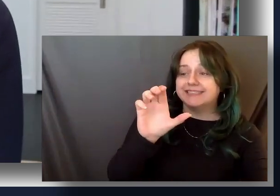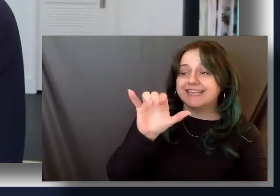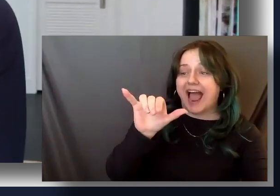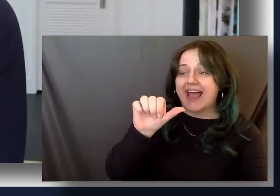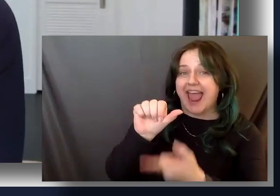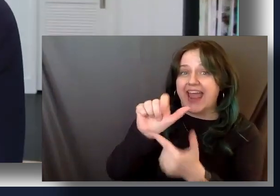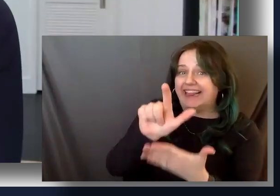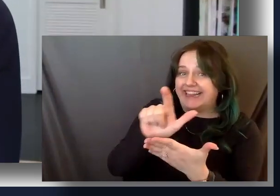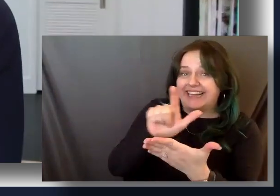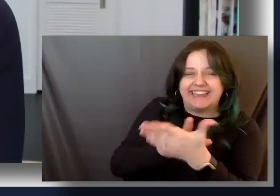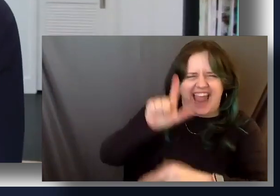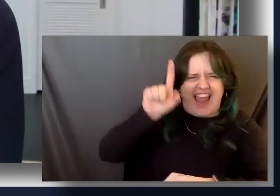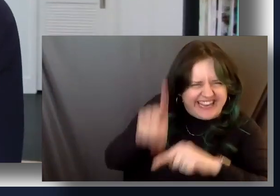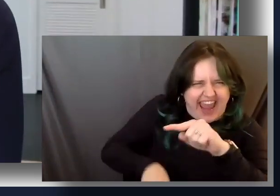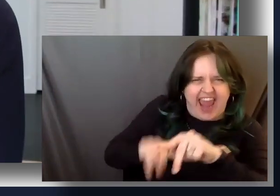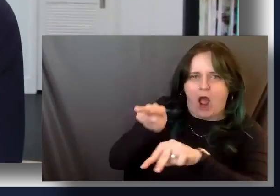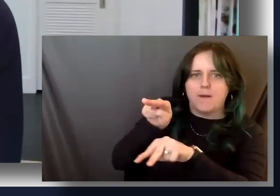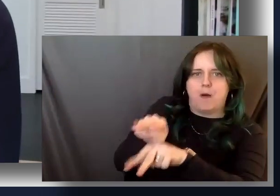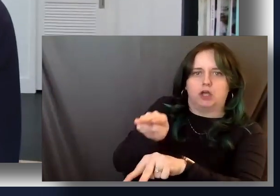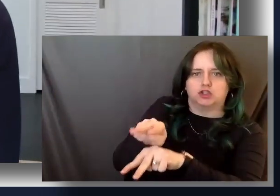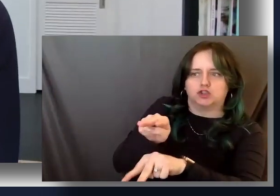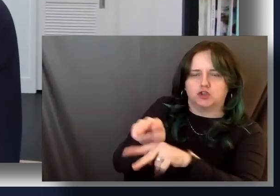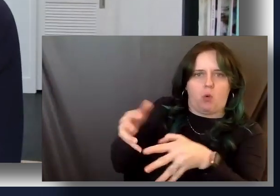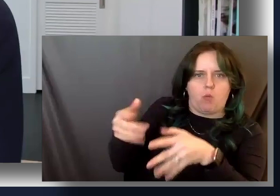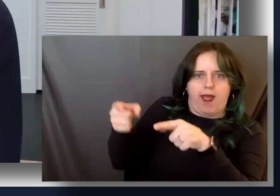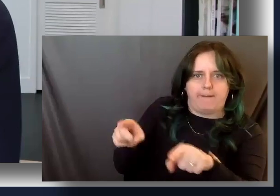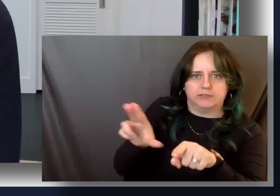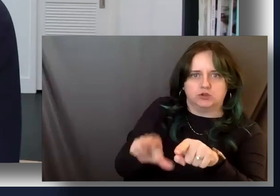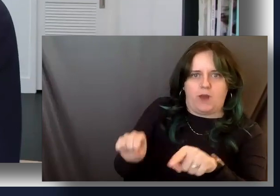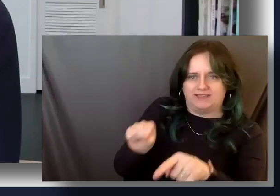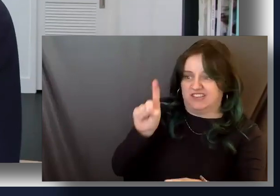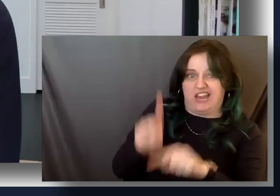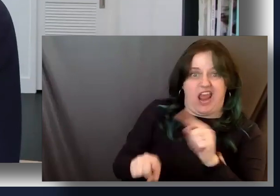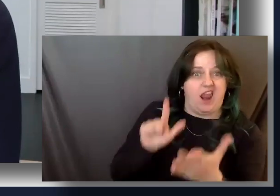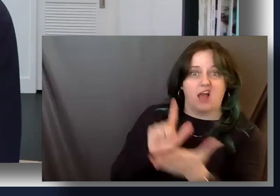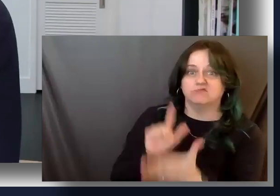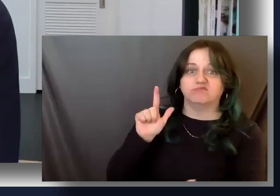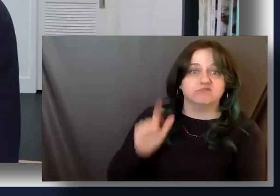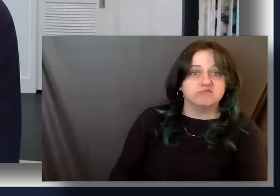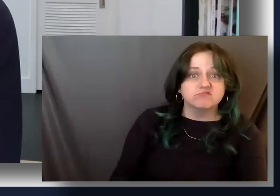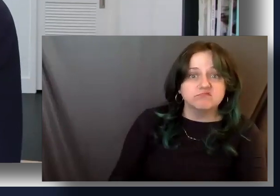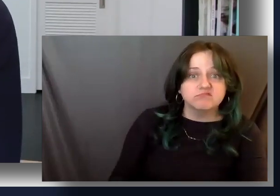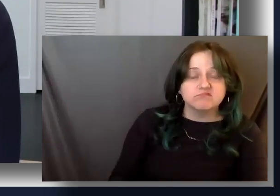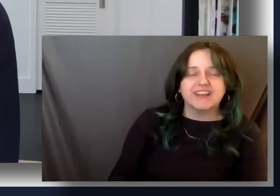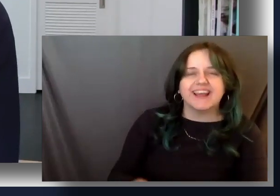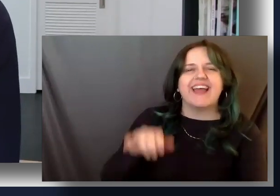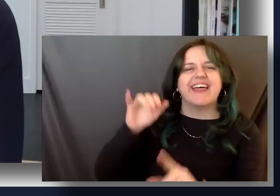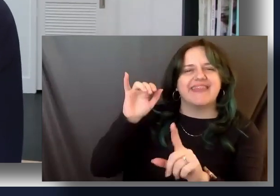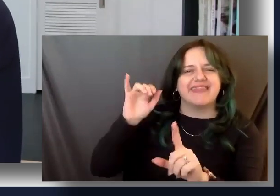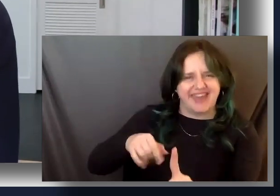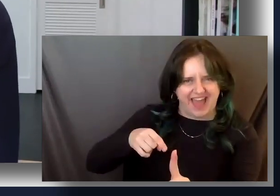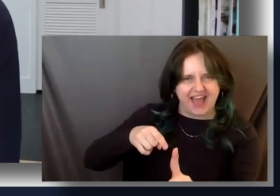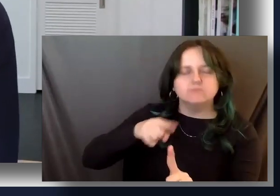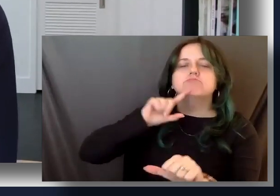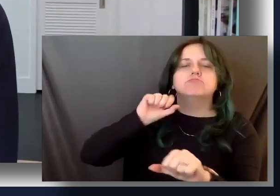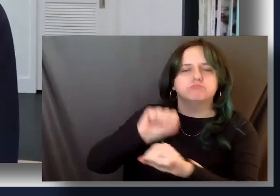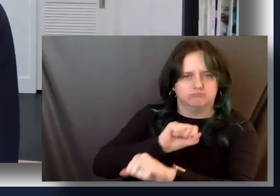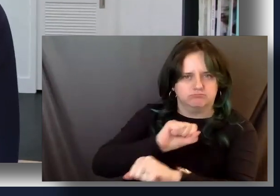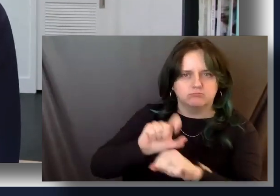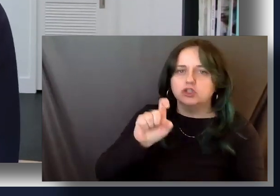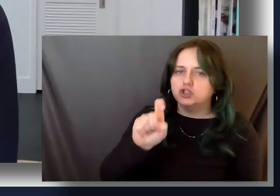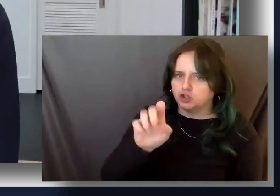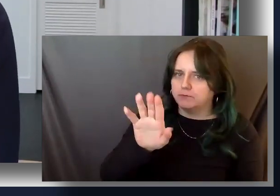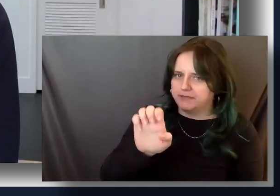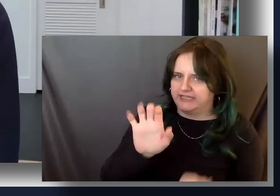is legally not allowed to monitor anything that happens within the United States or its citizens. And that is exactly the way